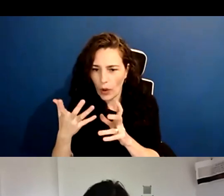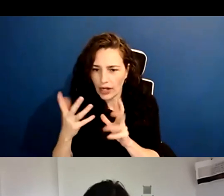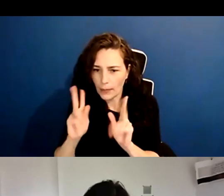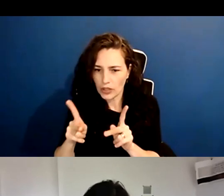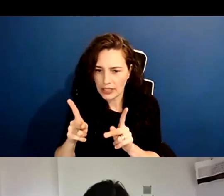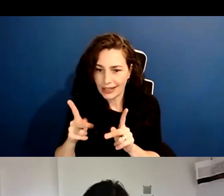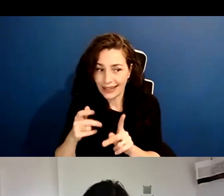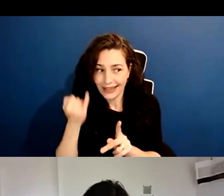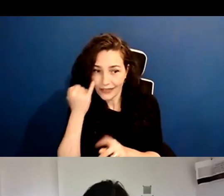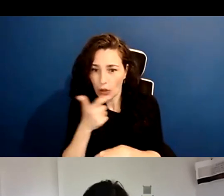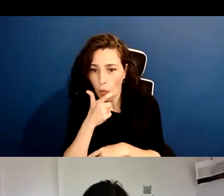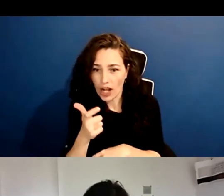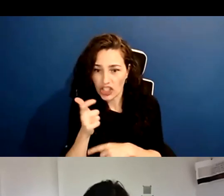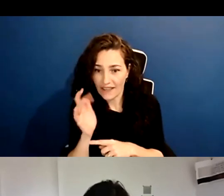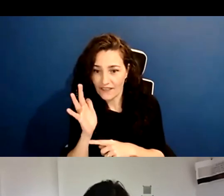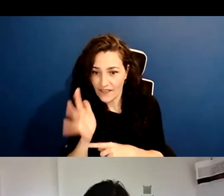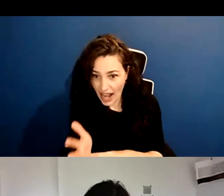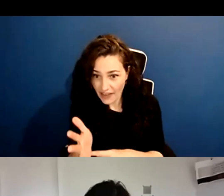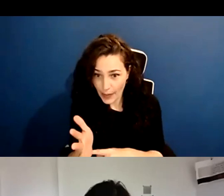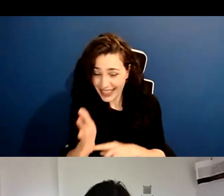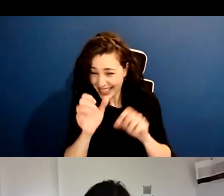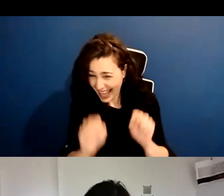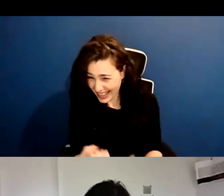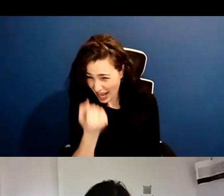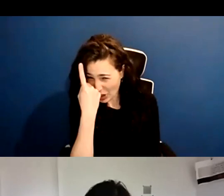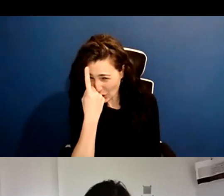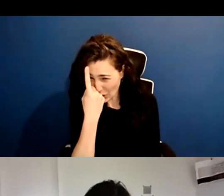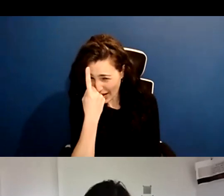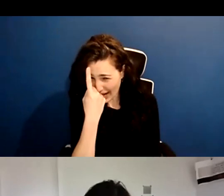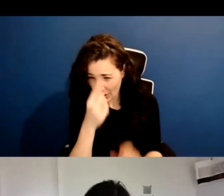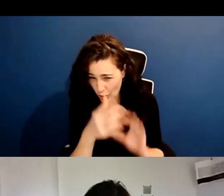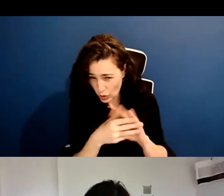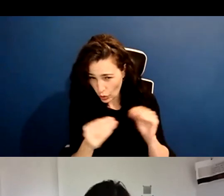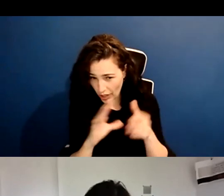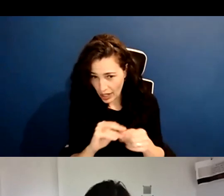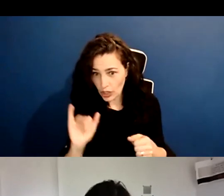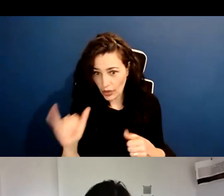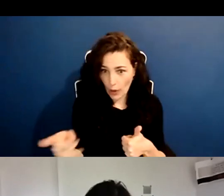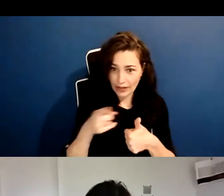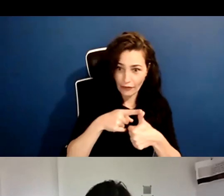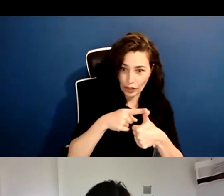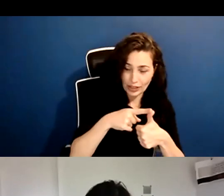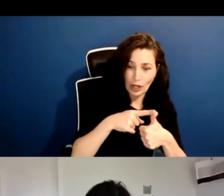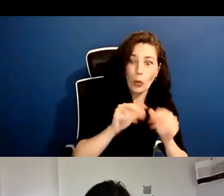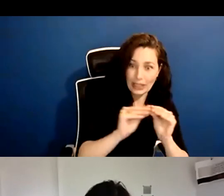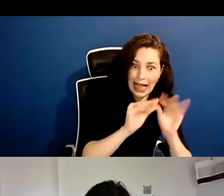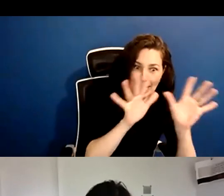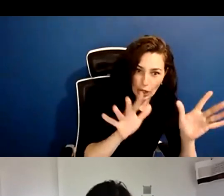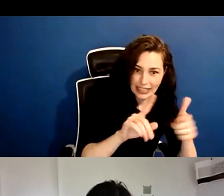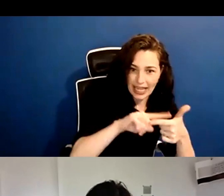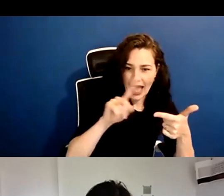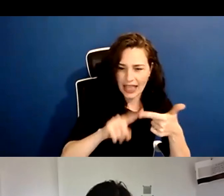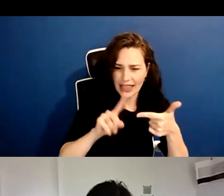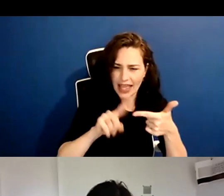like the first thing, just clarity. And then after that, of course, for all fundings was very different. And then, you